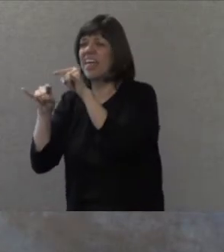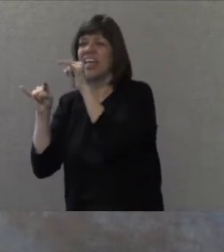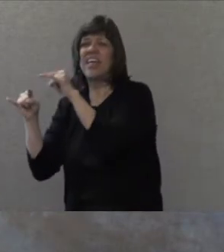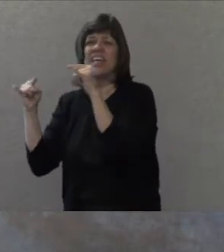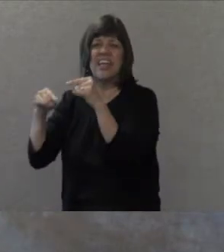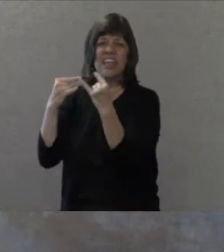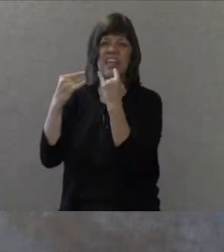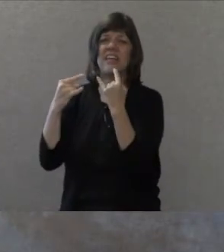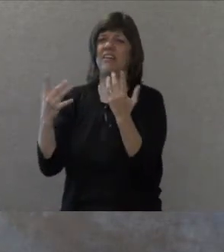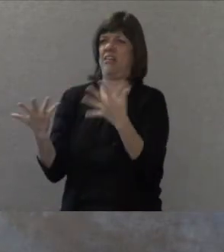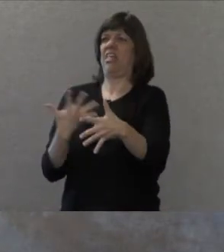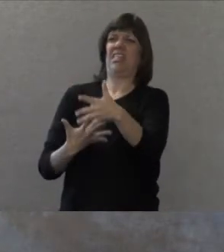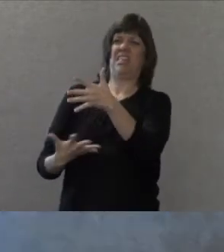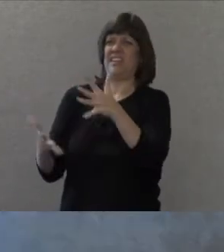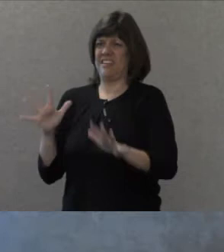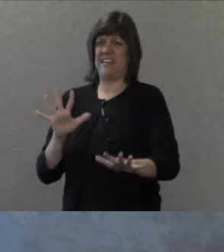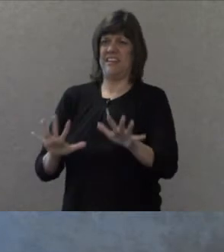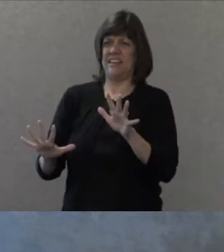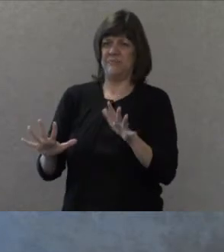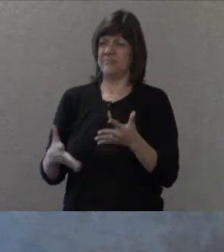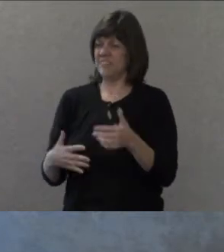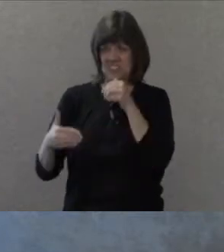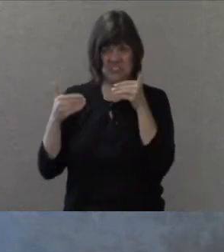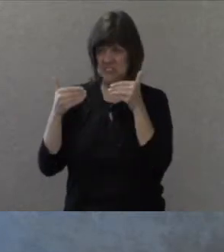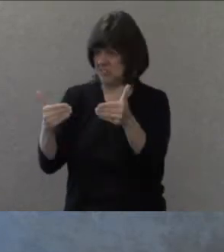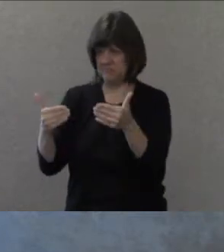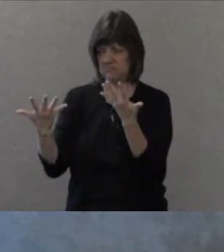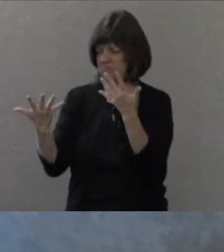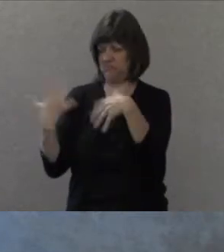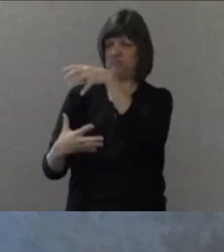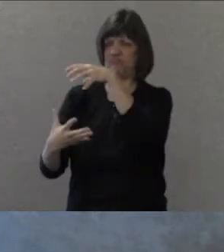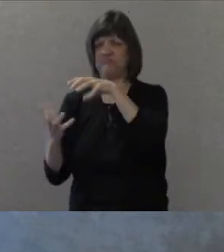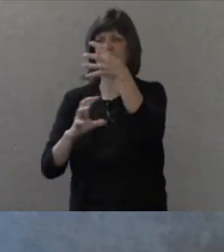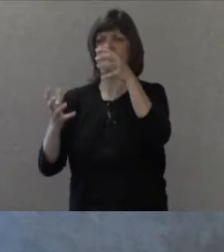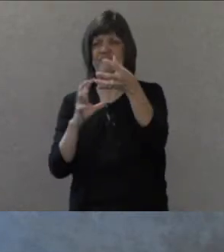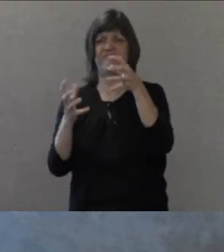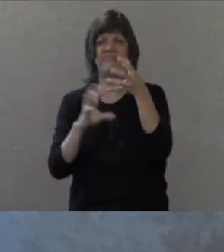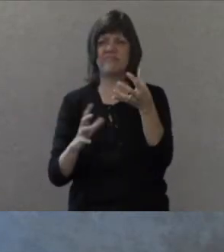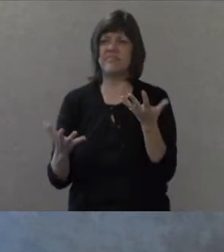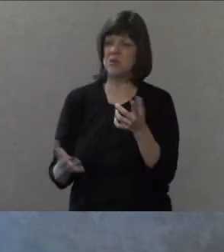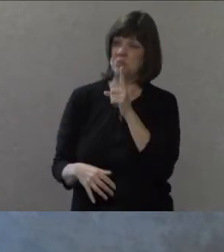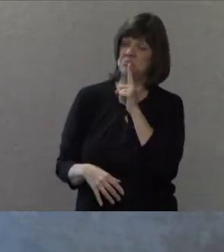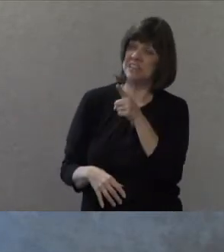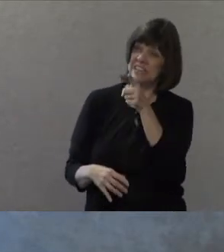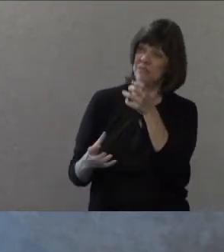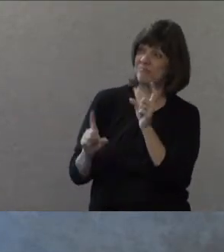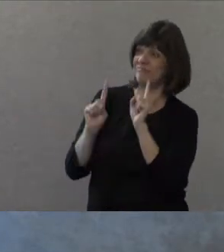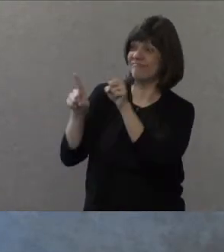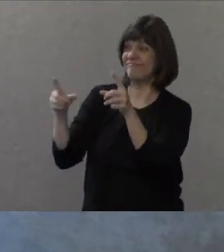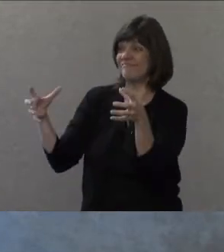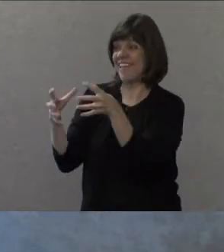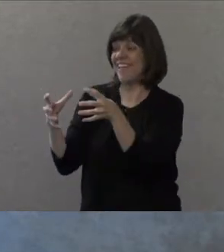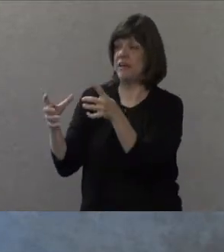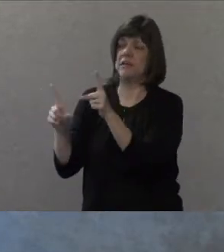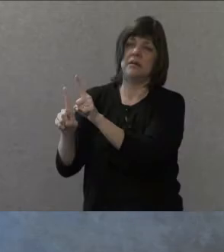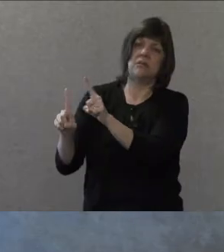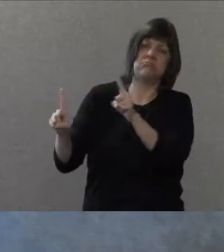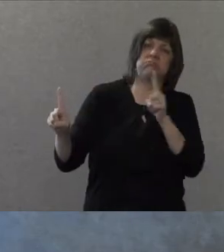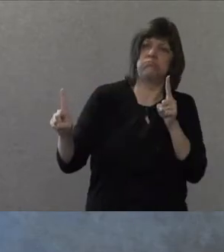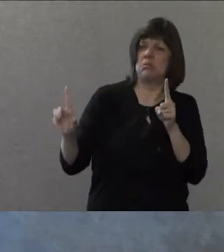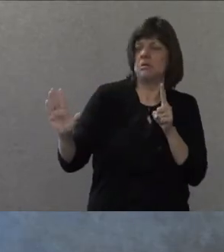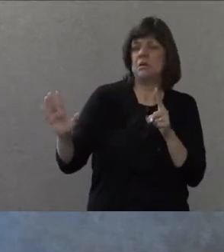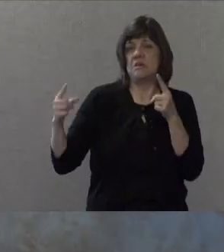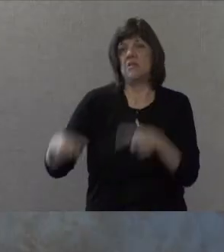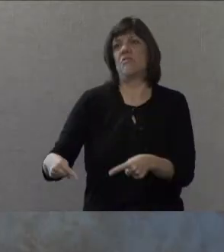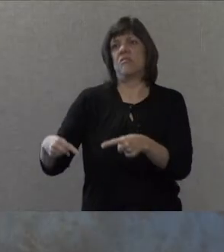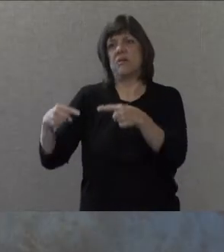ridicule you or condemn you. You don't get along with a person. You don't really, you don't want to hang out